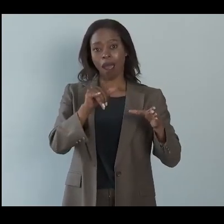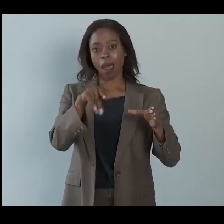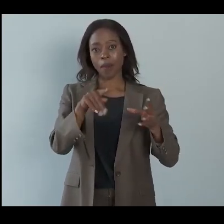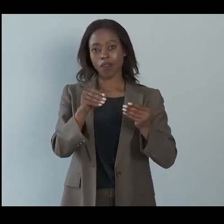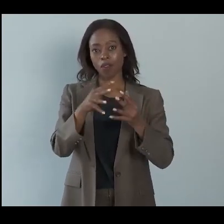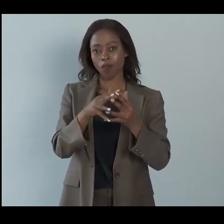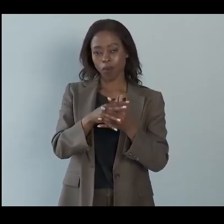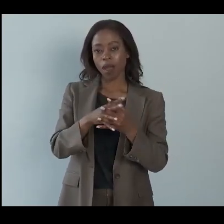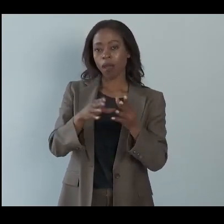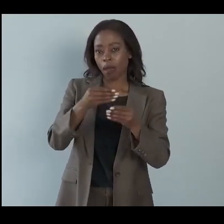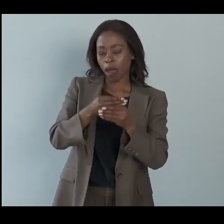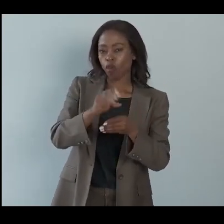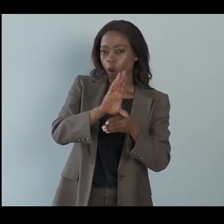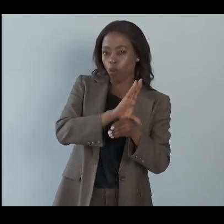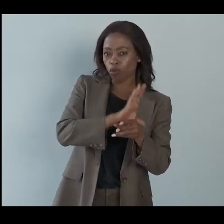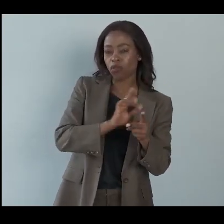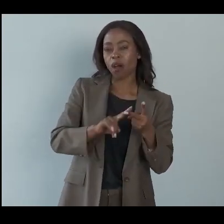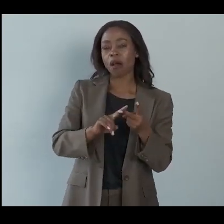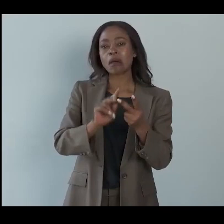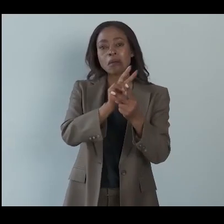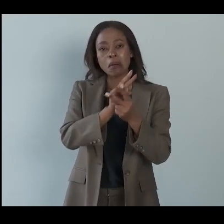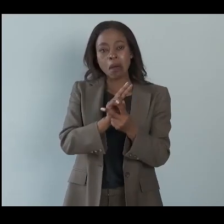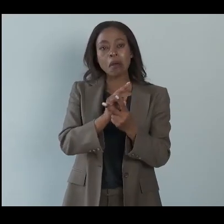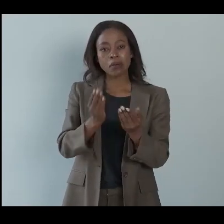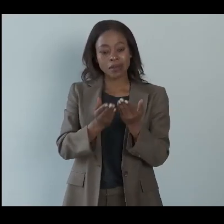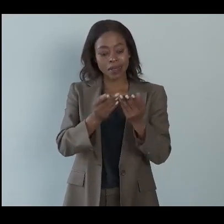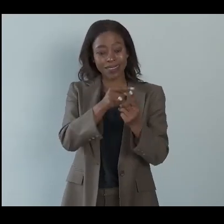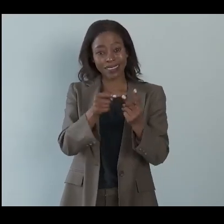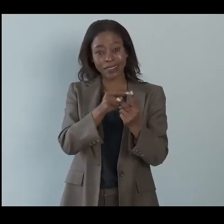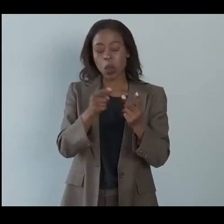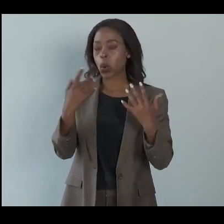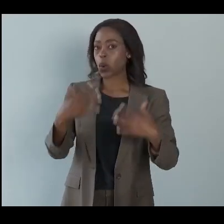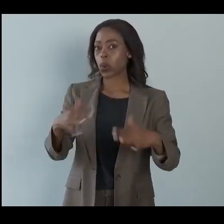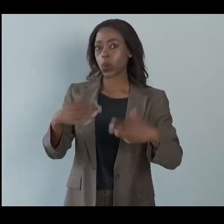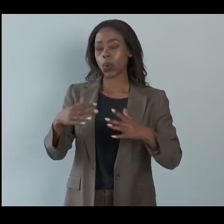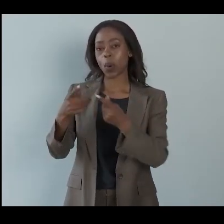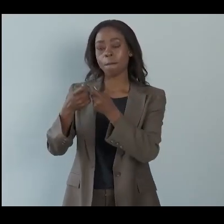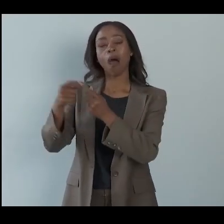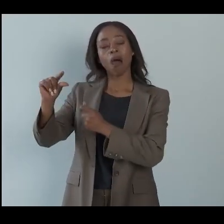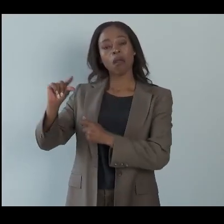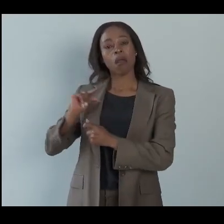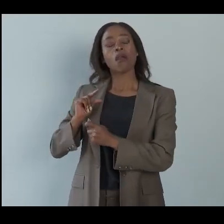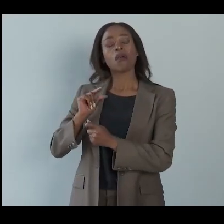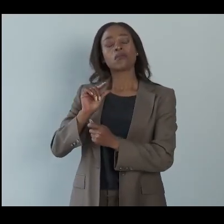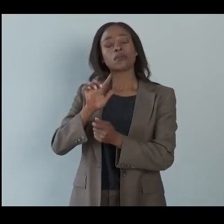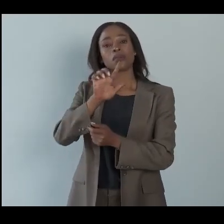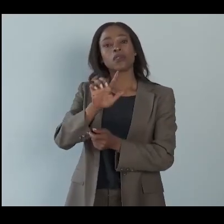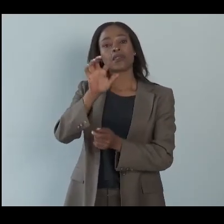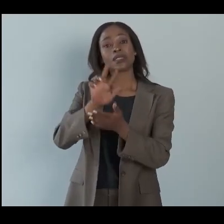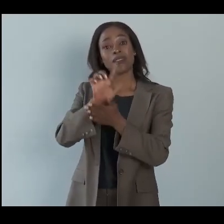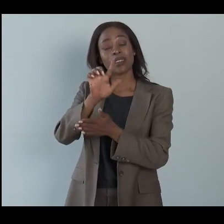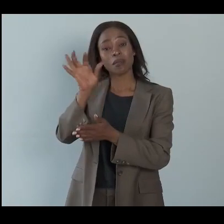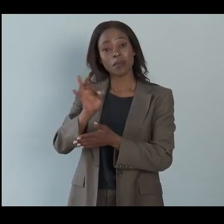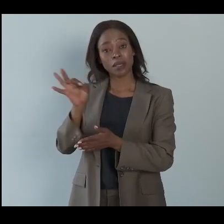and credit-related services, and it delivered a robust revenue growth of 17%. The comparable prior year